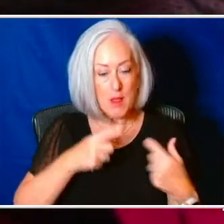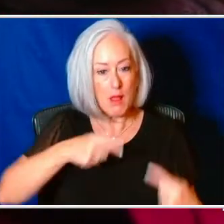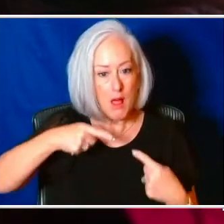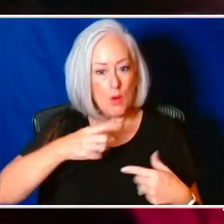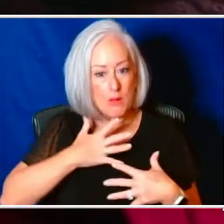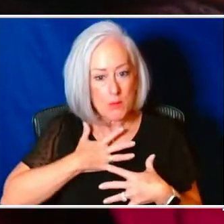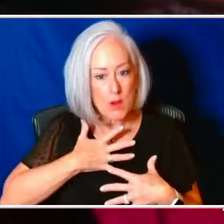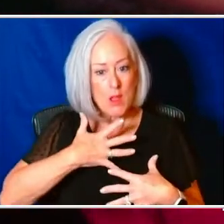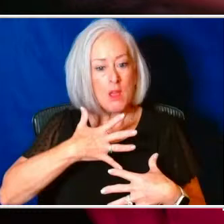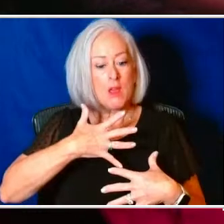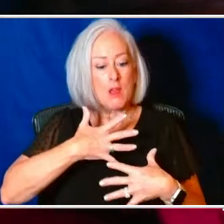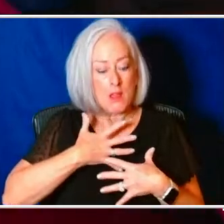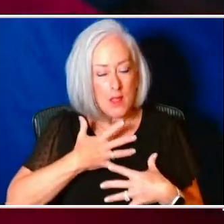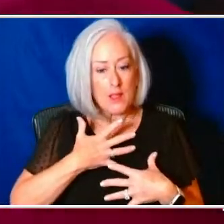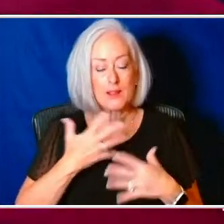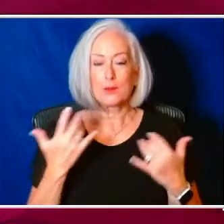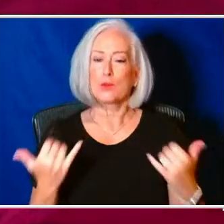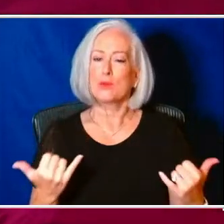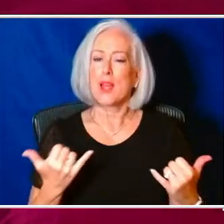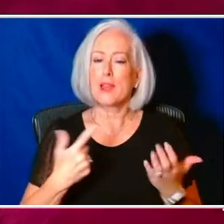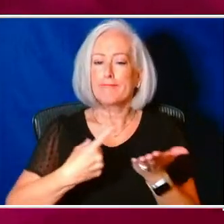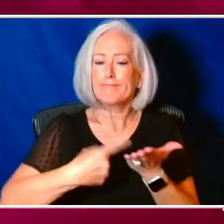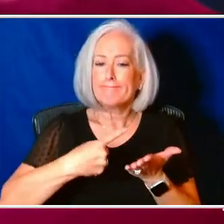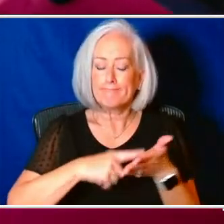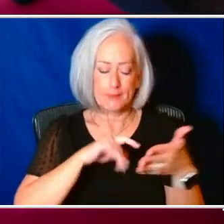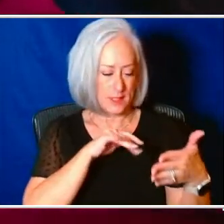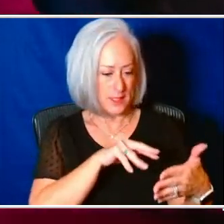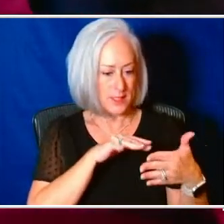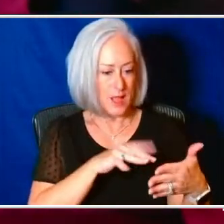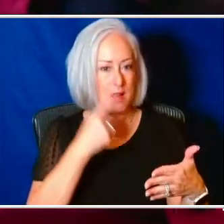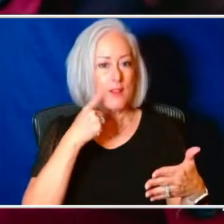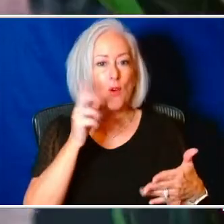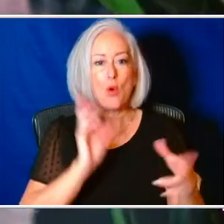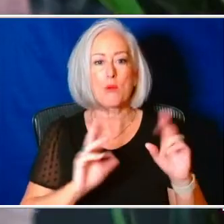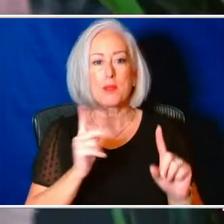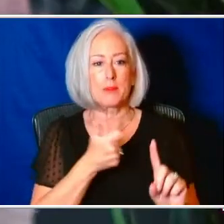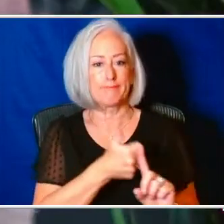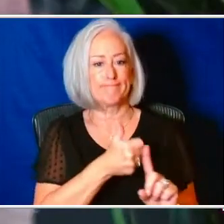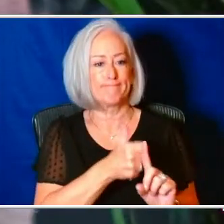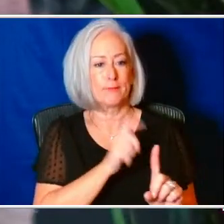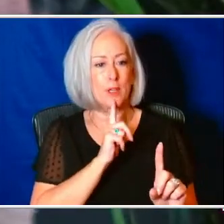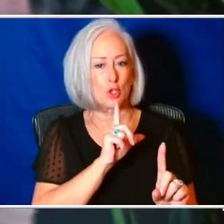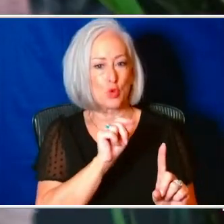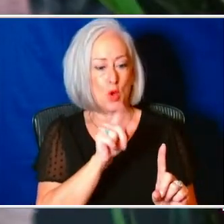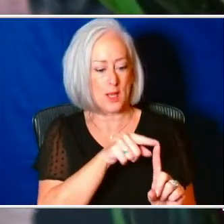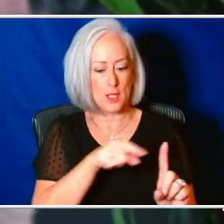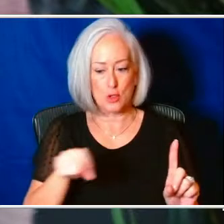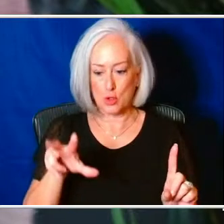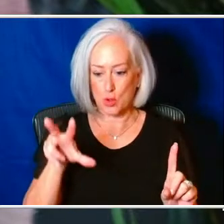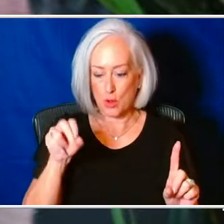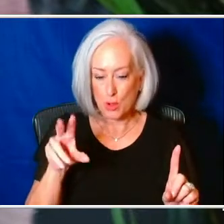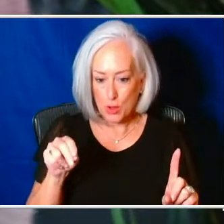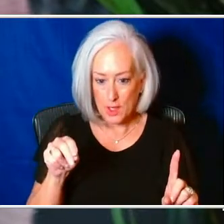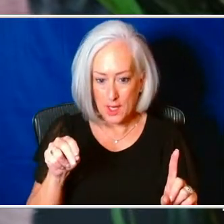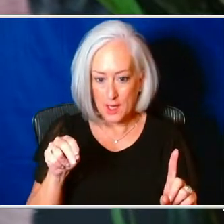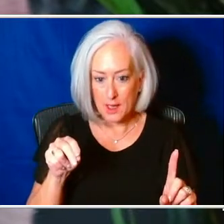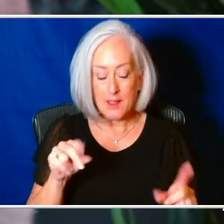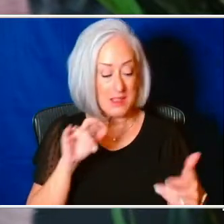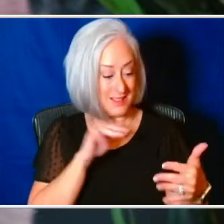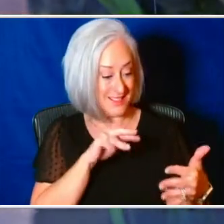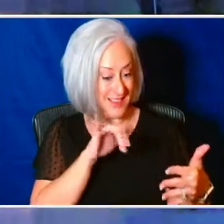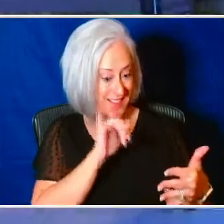and 30s to find out what causes that type of a lung problem later in life and ways to prevent them in the first